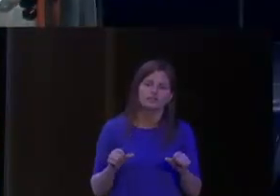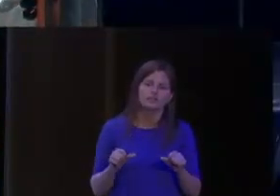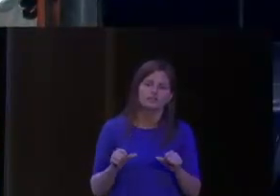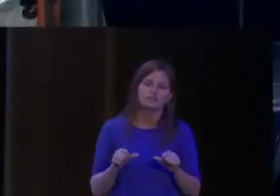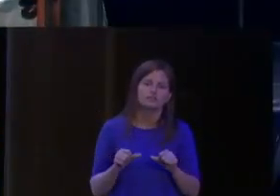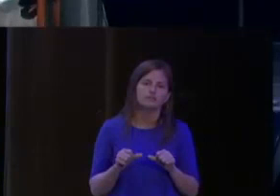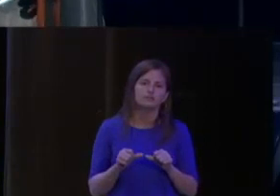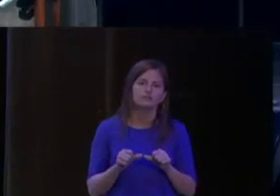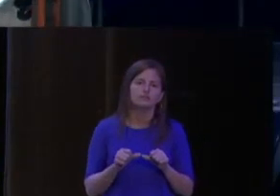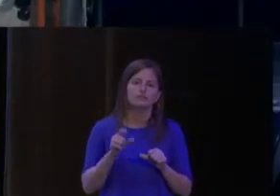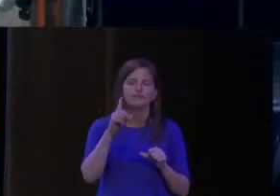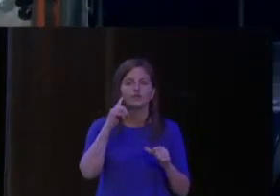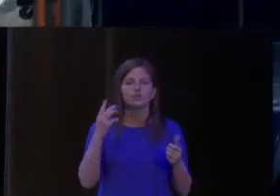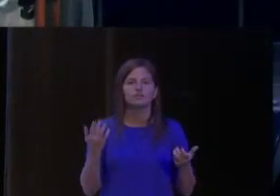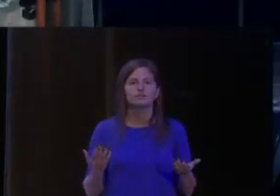For you.